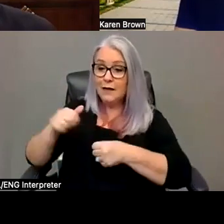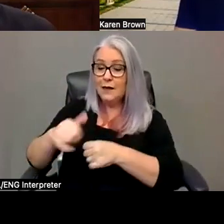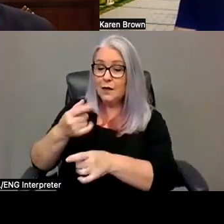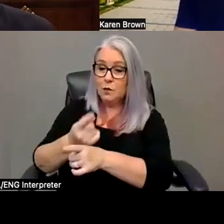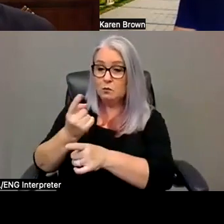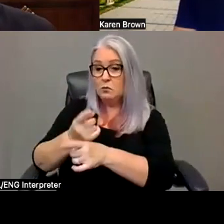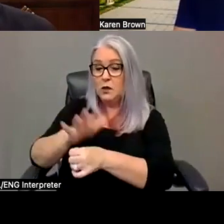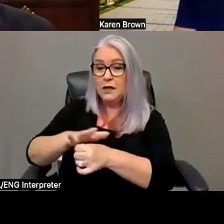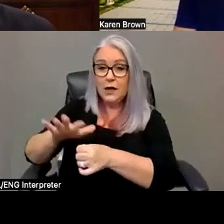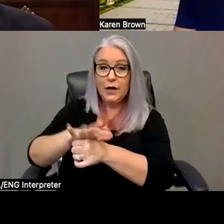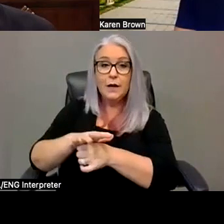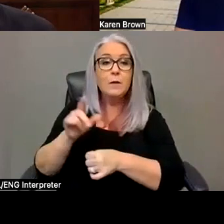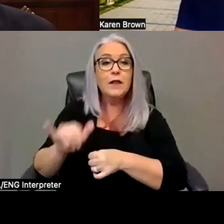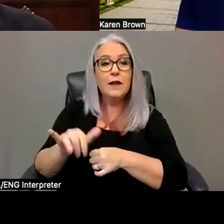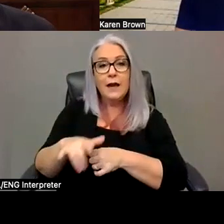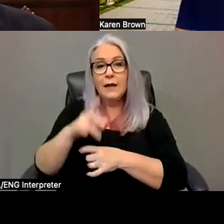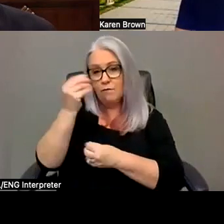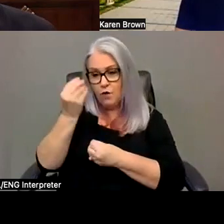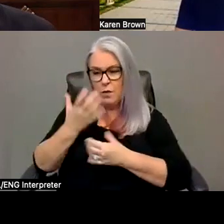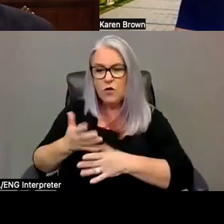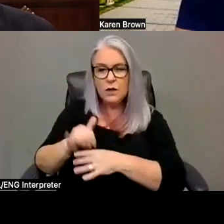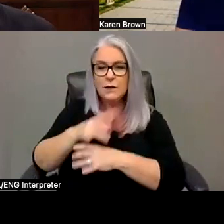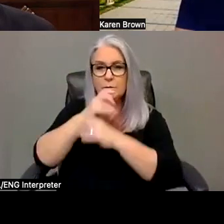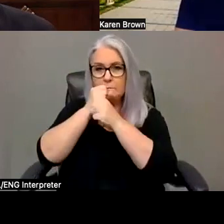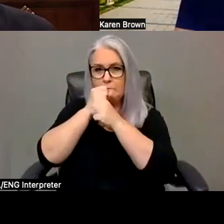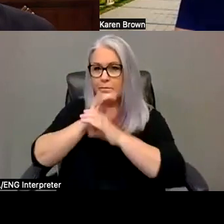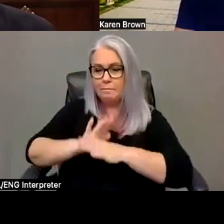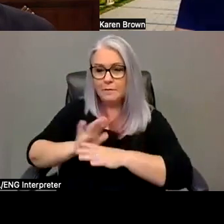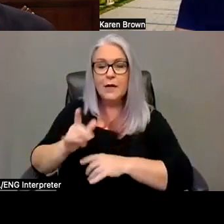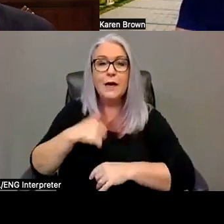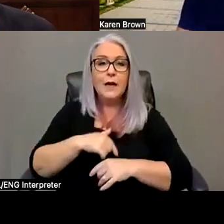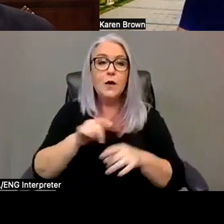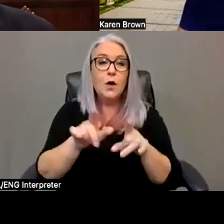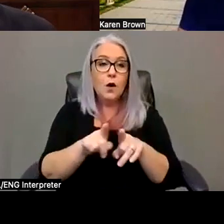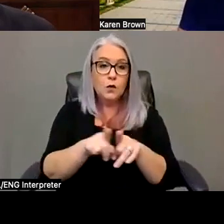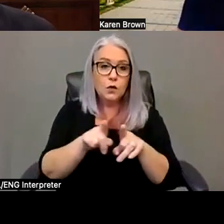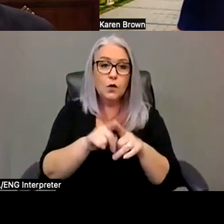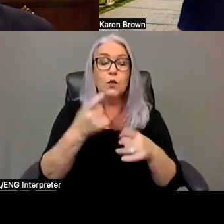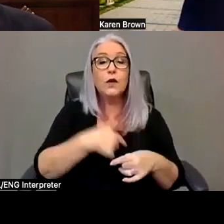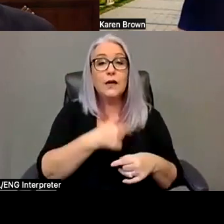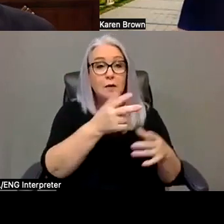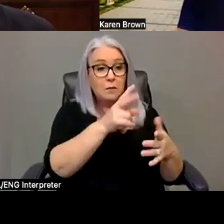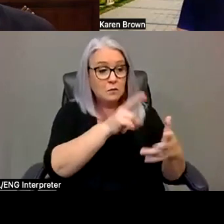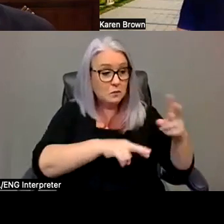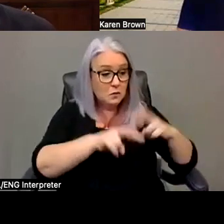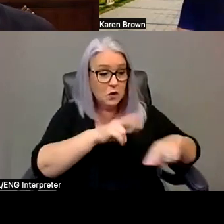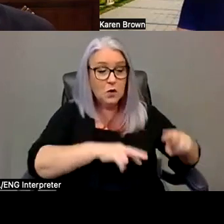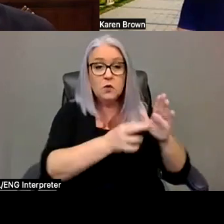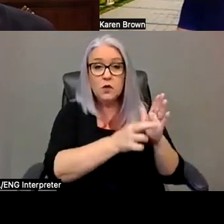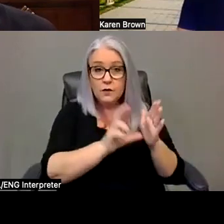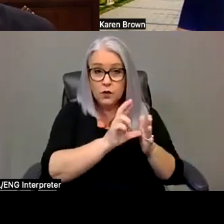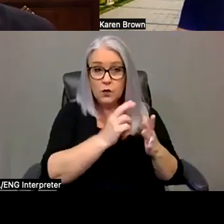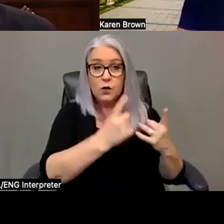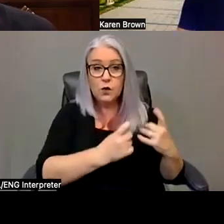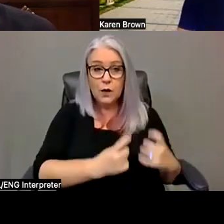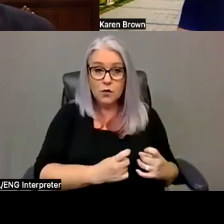this information will remain confidential. And as you also heard, a committee of league members reviewed and sorted the questions. No